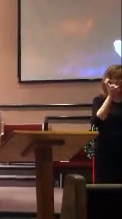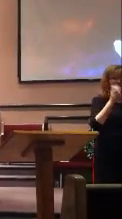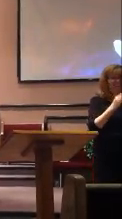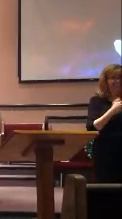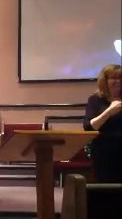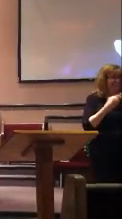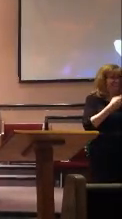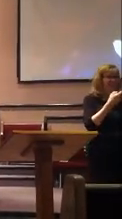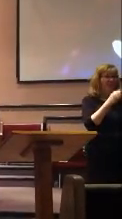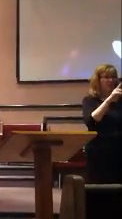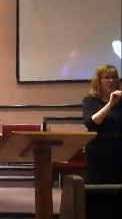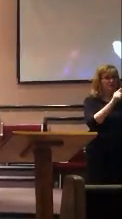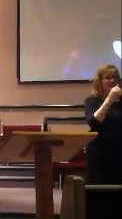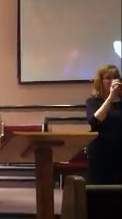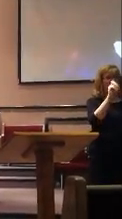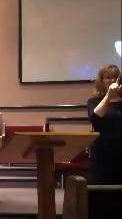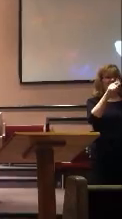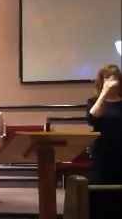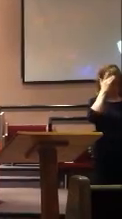Heterosexual.